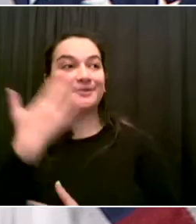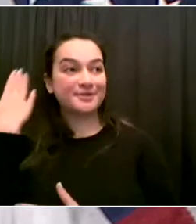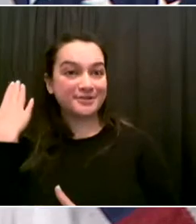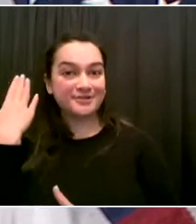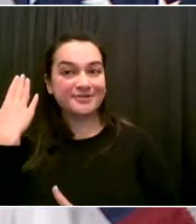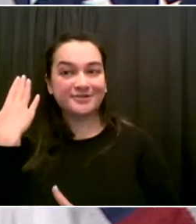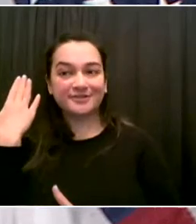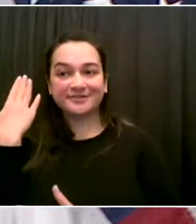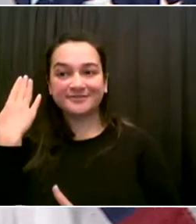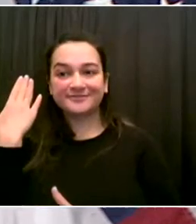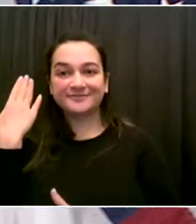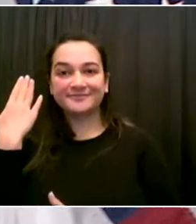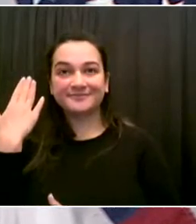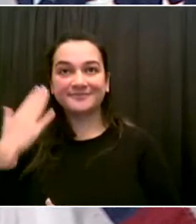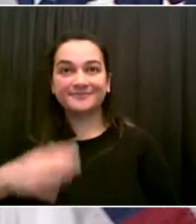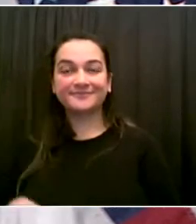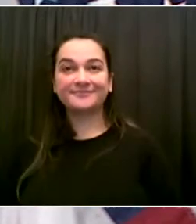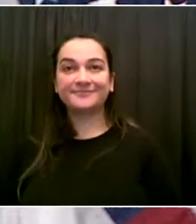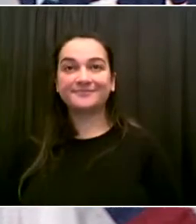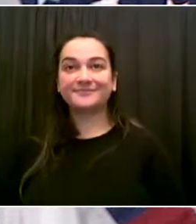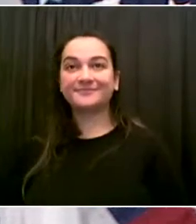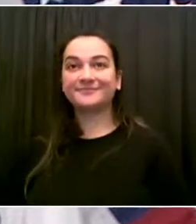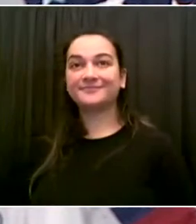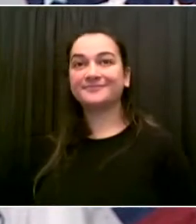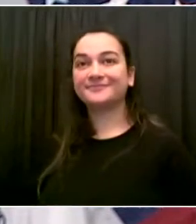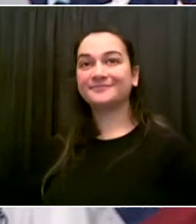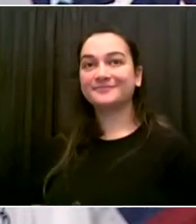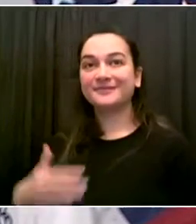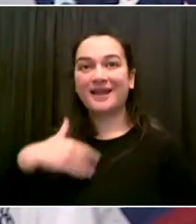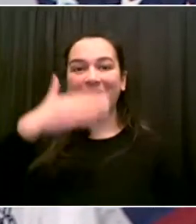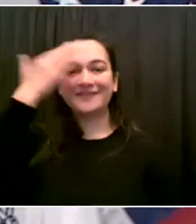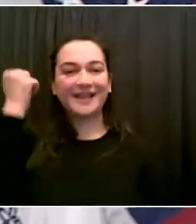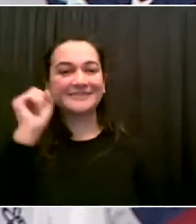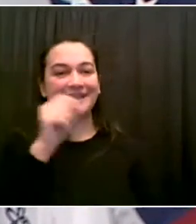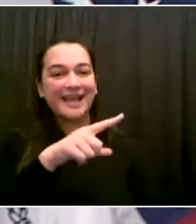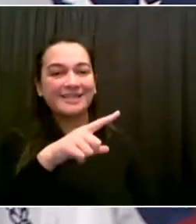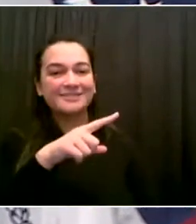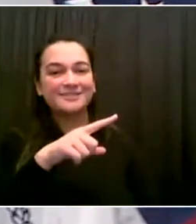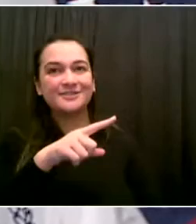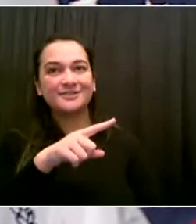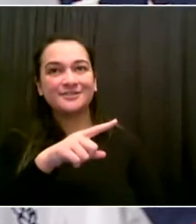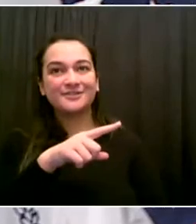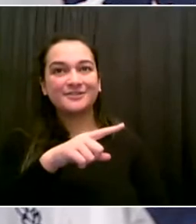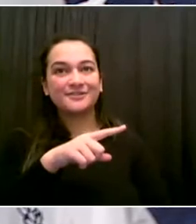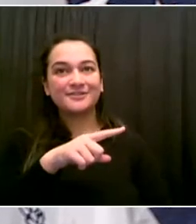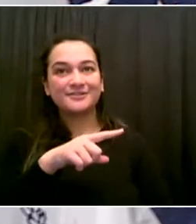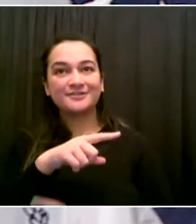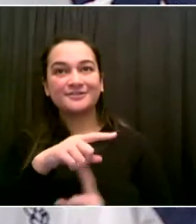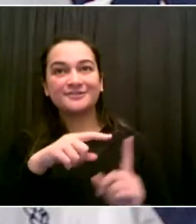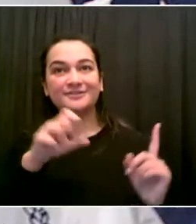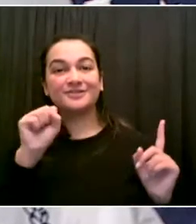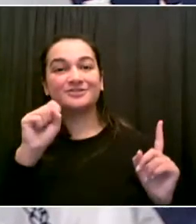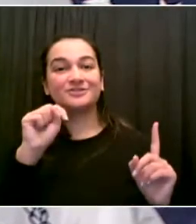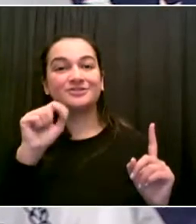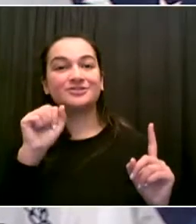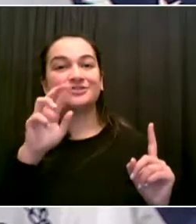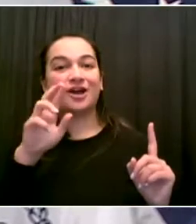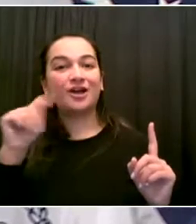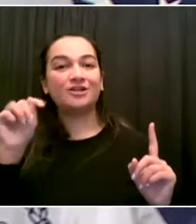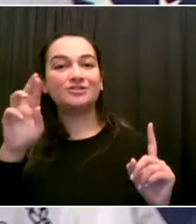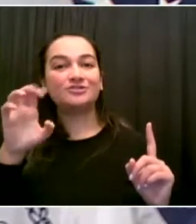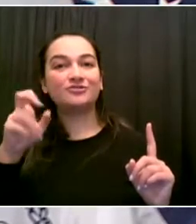yesterday. Oh, that's a deep topic, Nolan. Let's just say the movie experience did not live up to